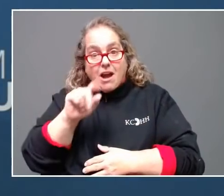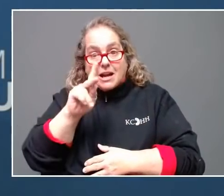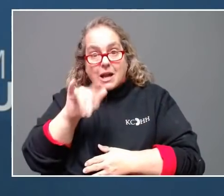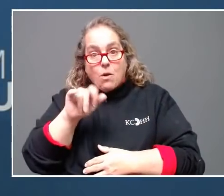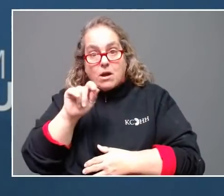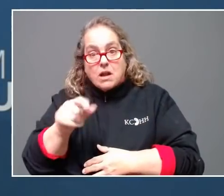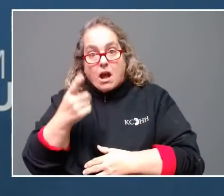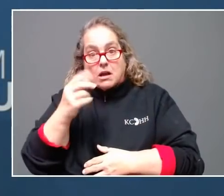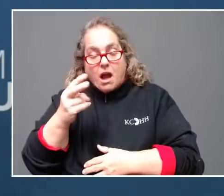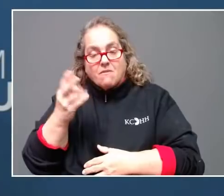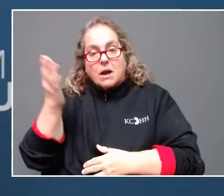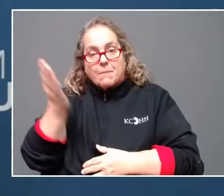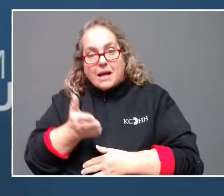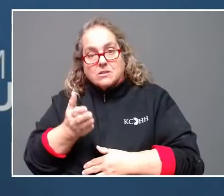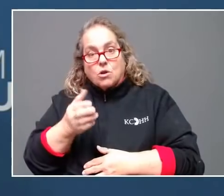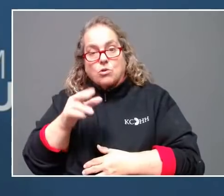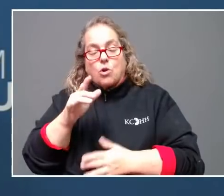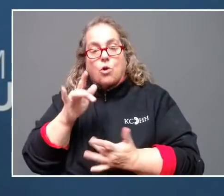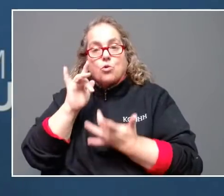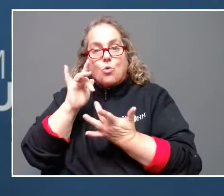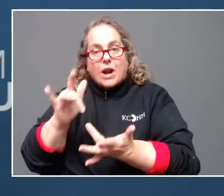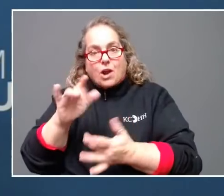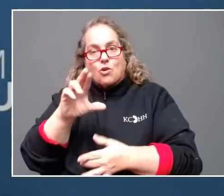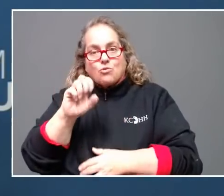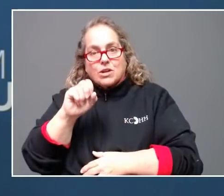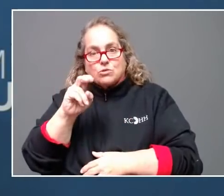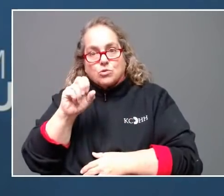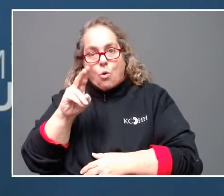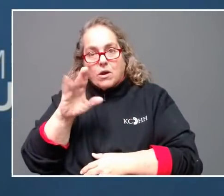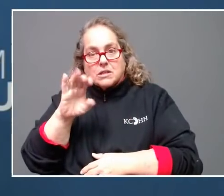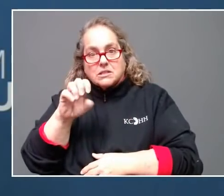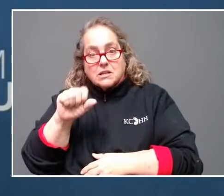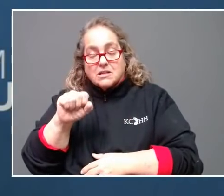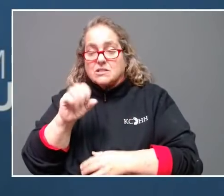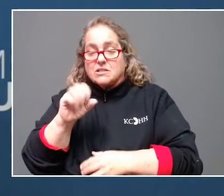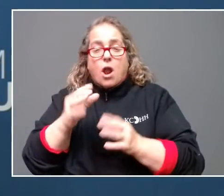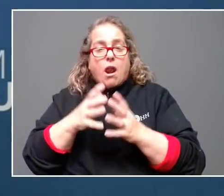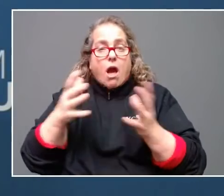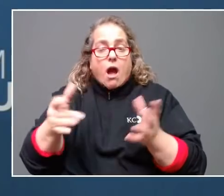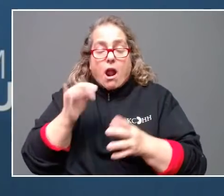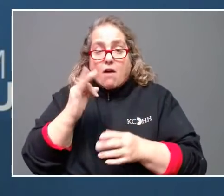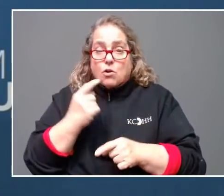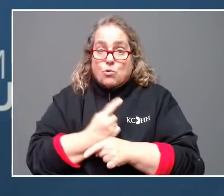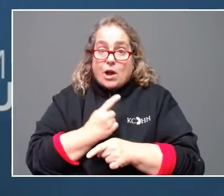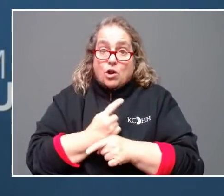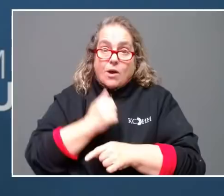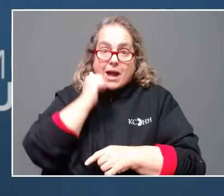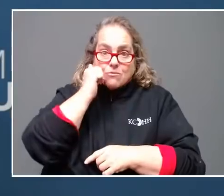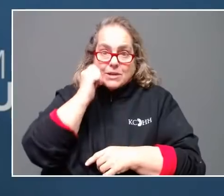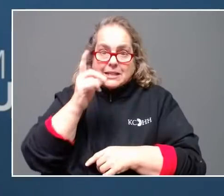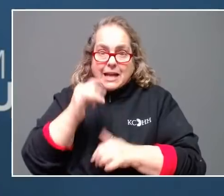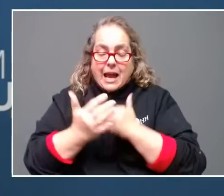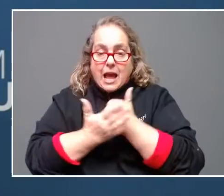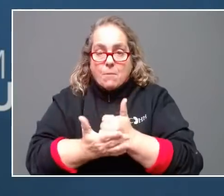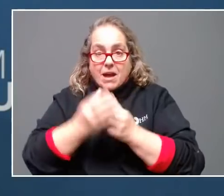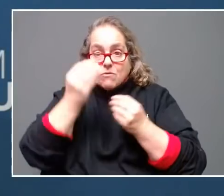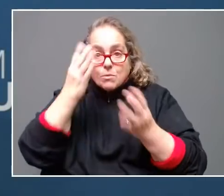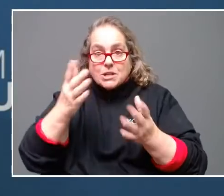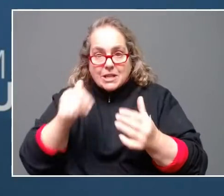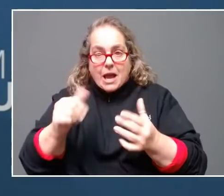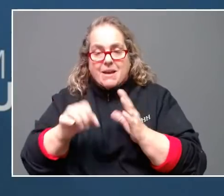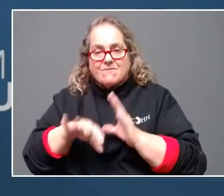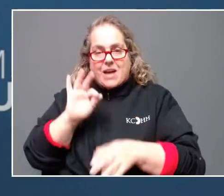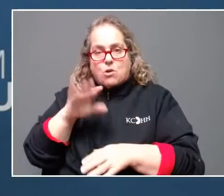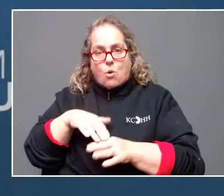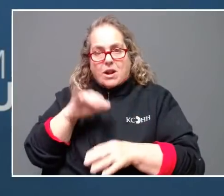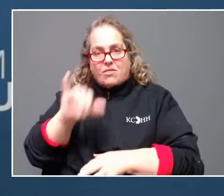governor.ky.gov/tornado resources. And so much of the regular day-to-day help and the information can be found on that website. I'll